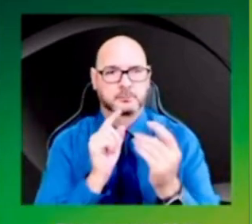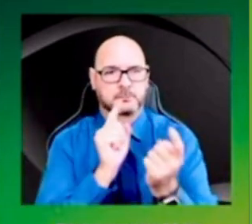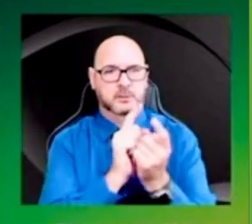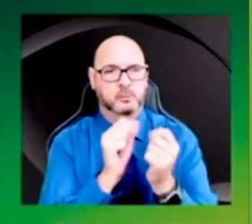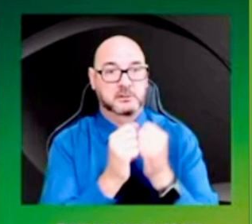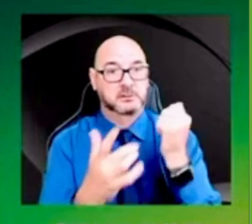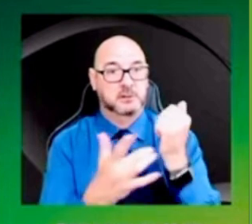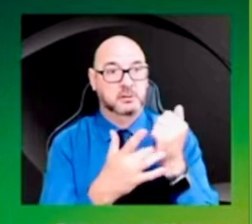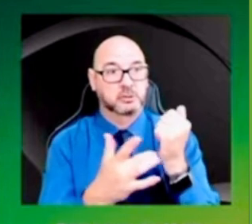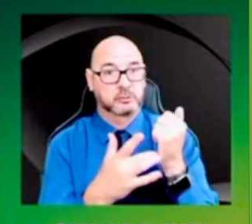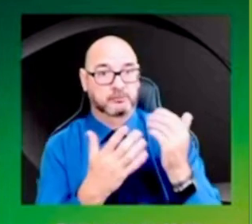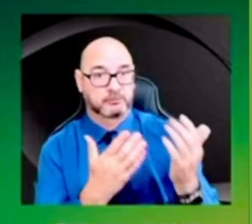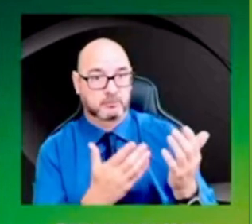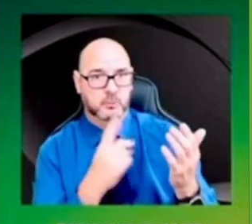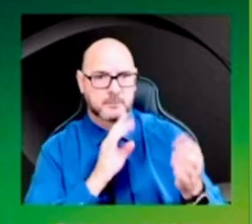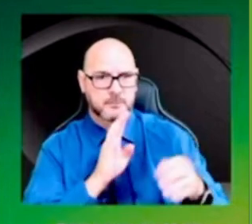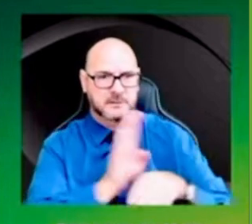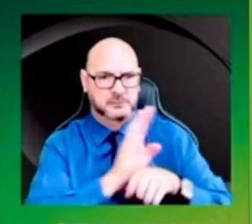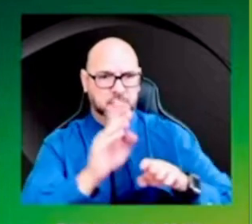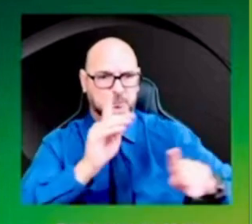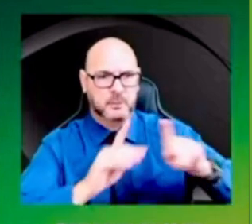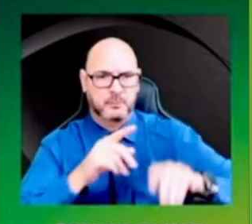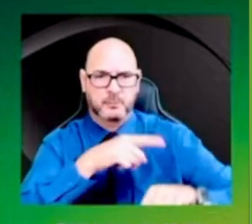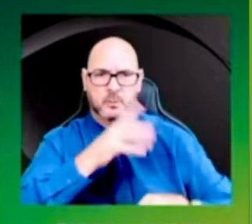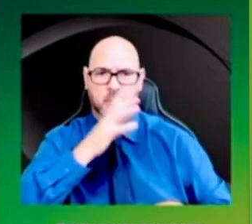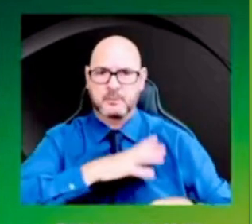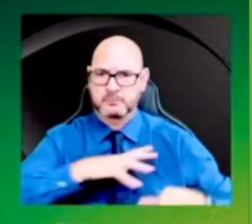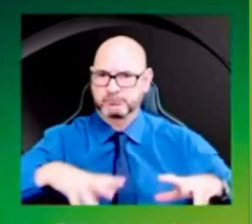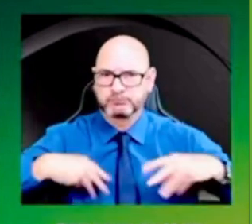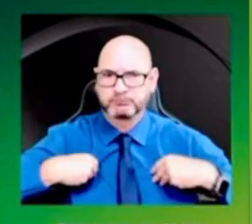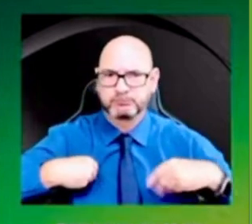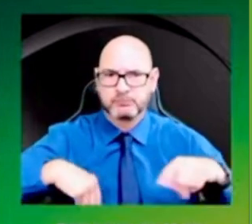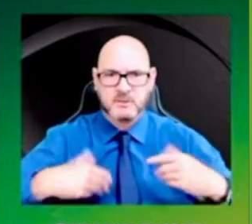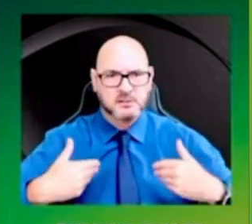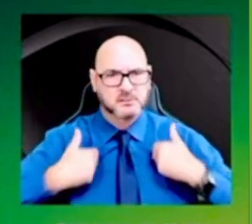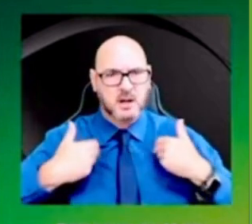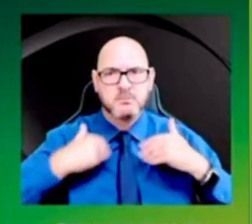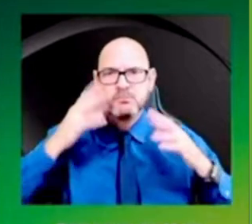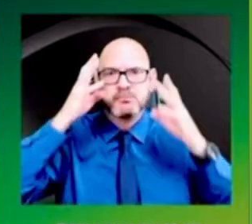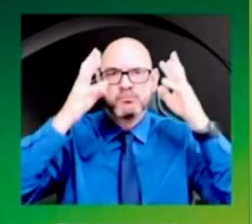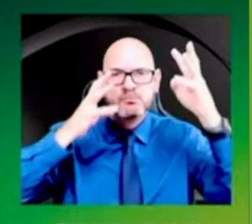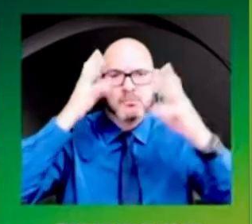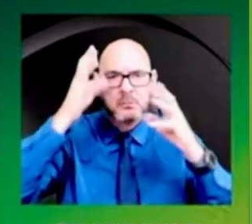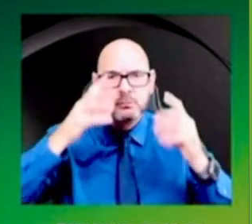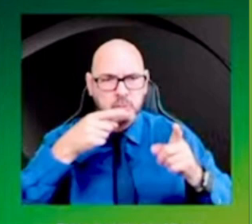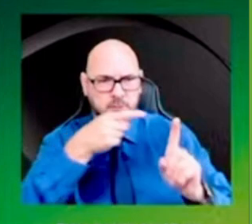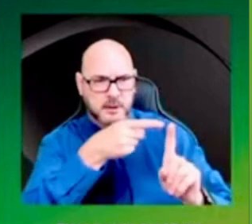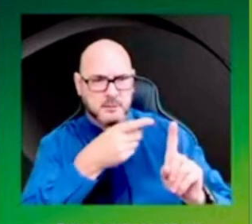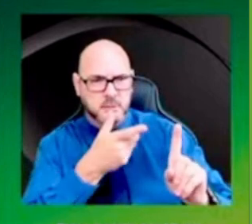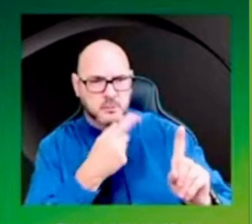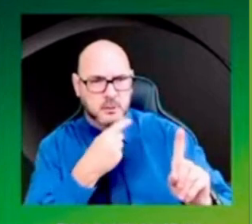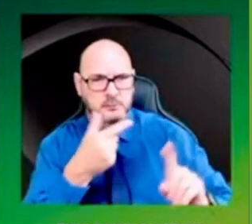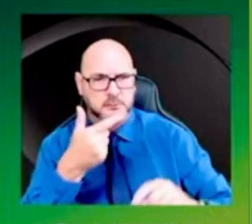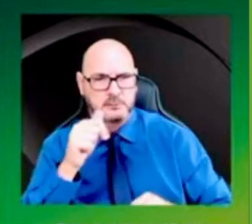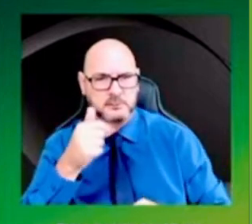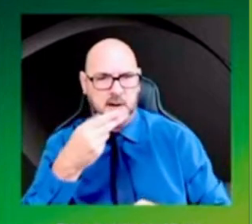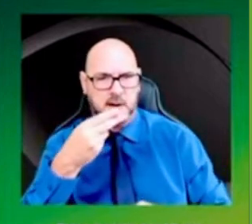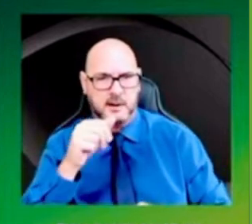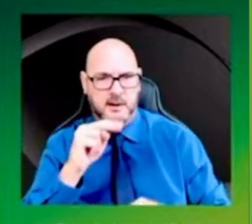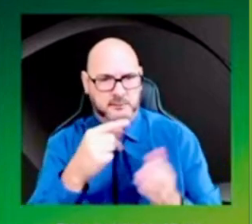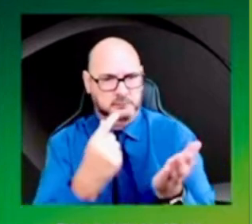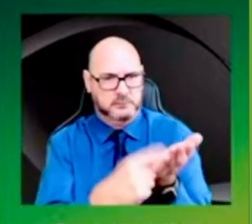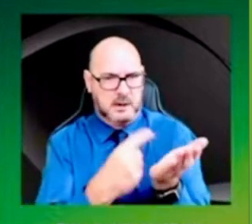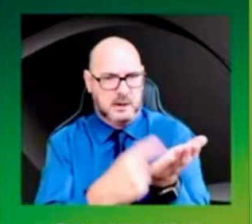women business owners and young creatives in Ghana to understand how we can better support their ideas and innovations. And